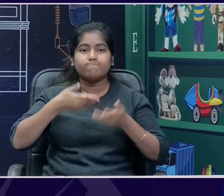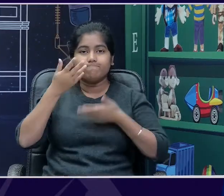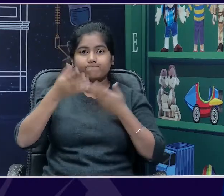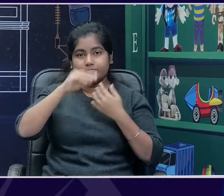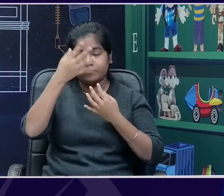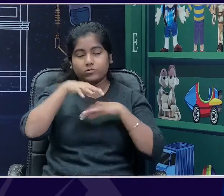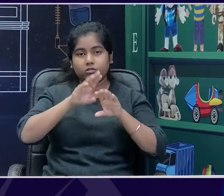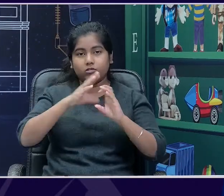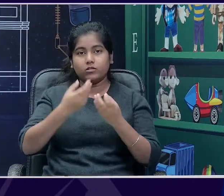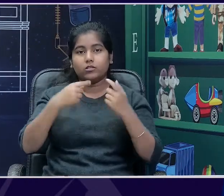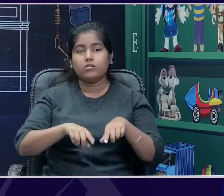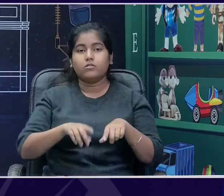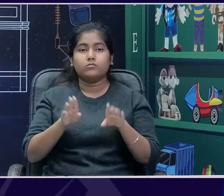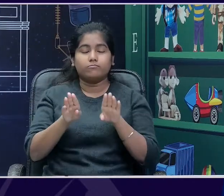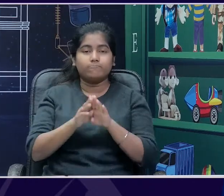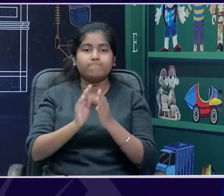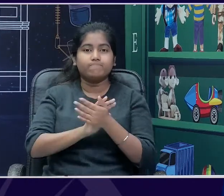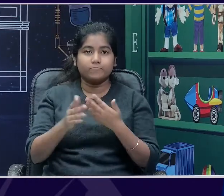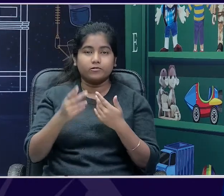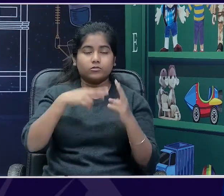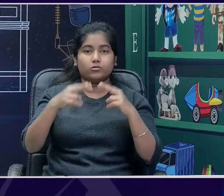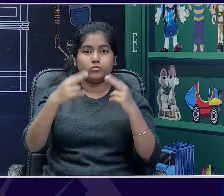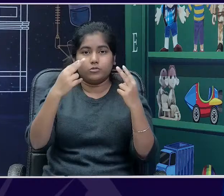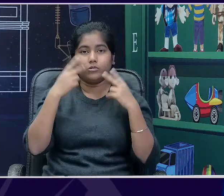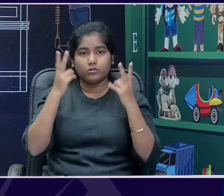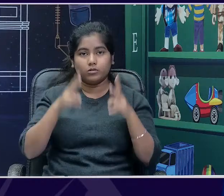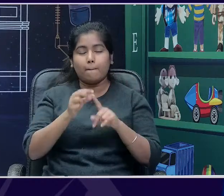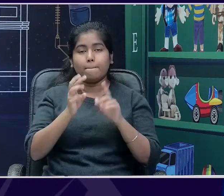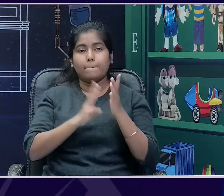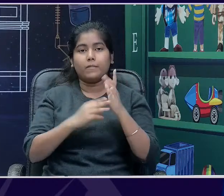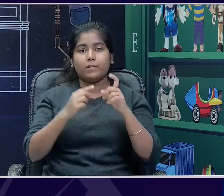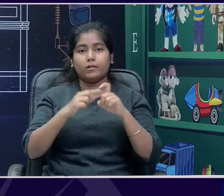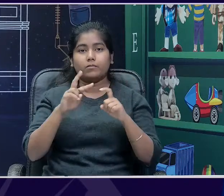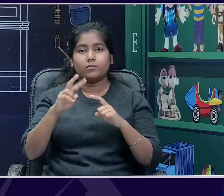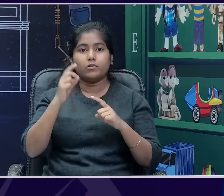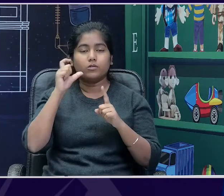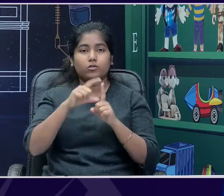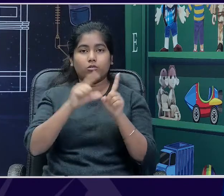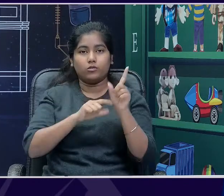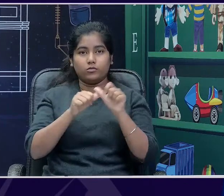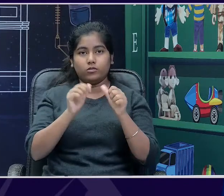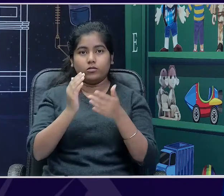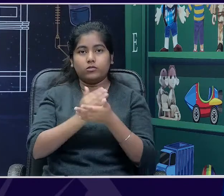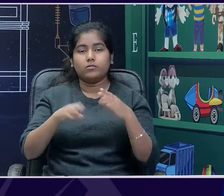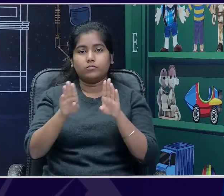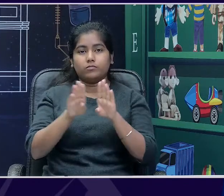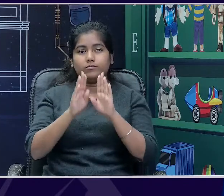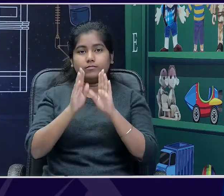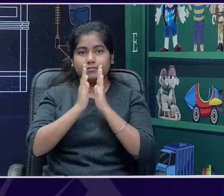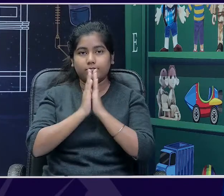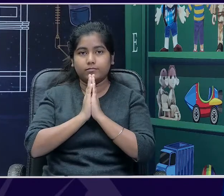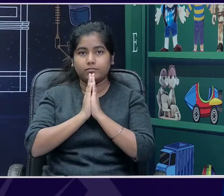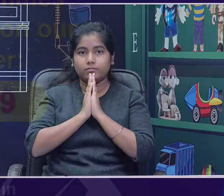classroom session comes to an end now. Keep watching PM eVidya channels. This session ends here. Namaskar.